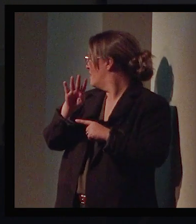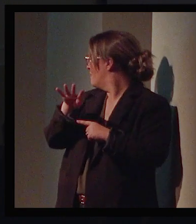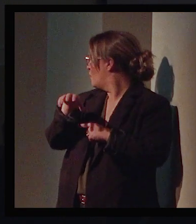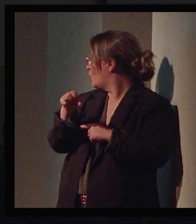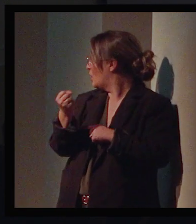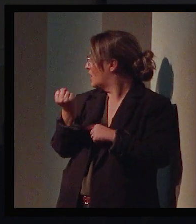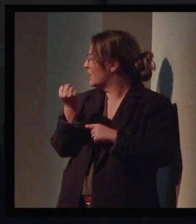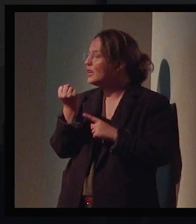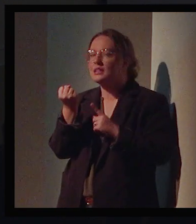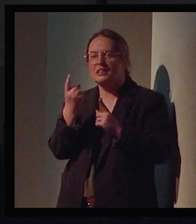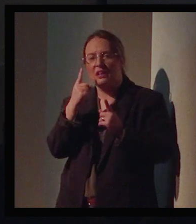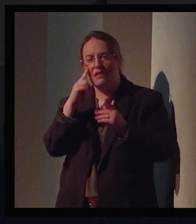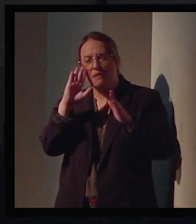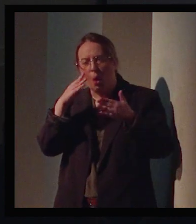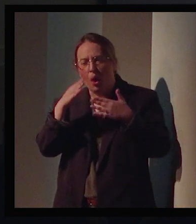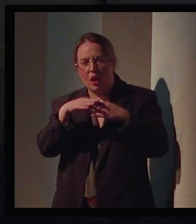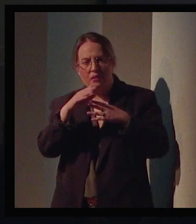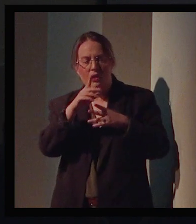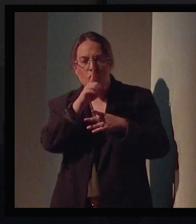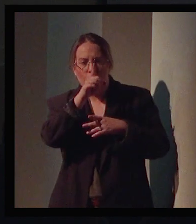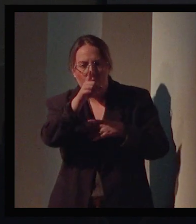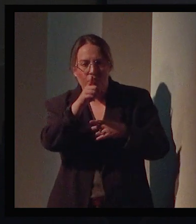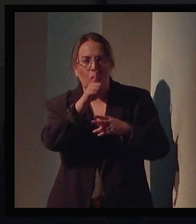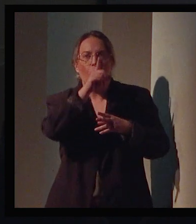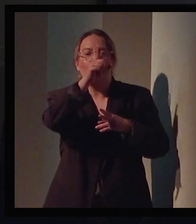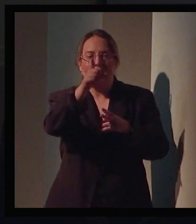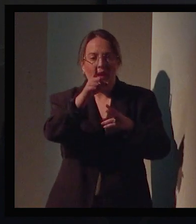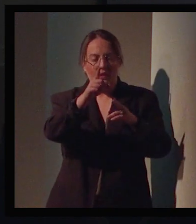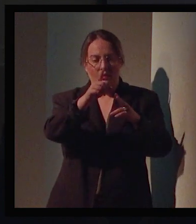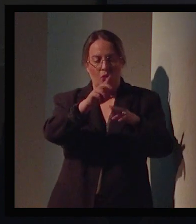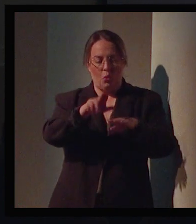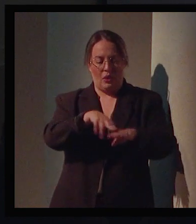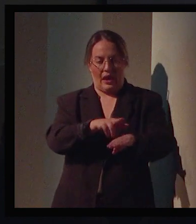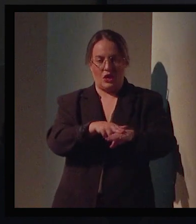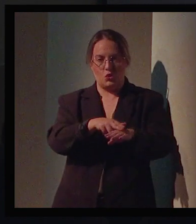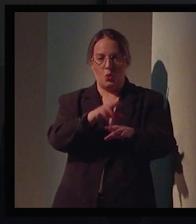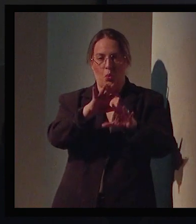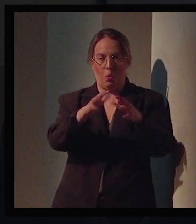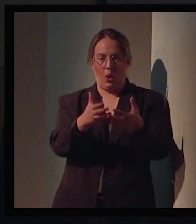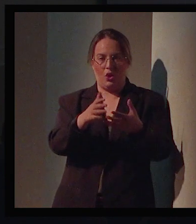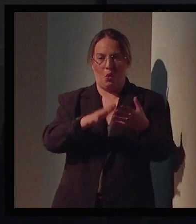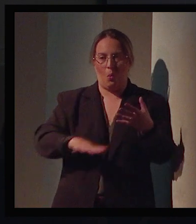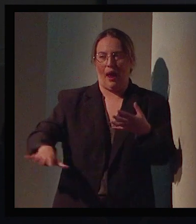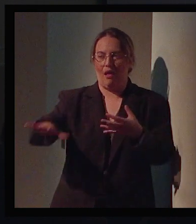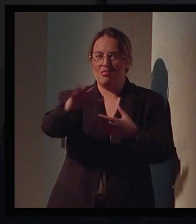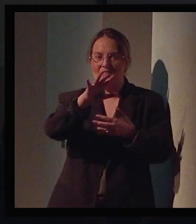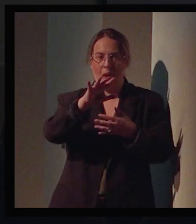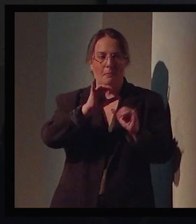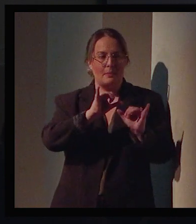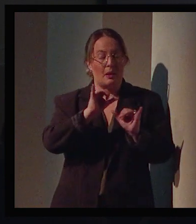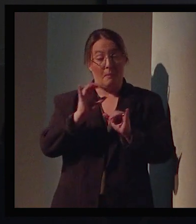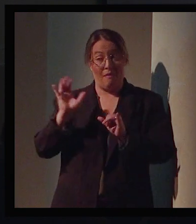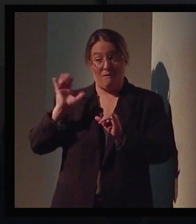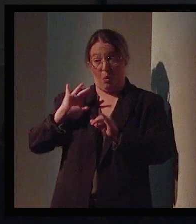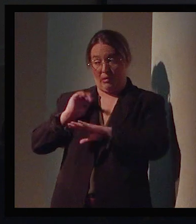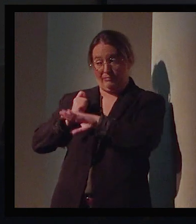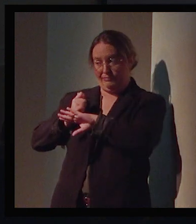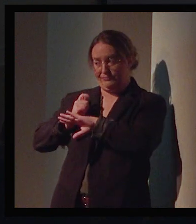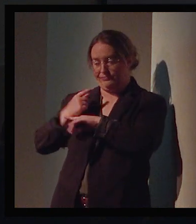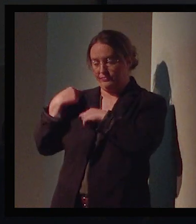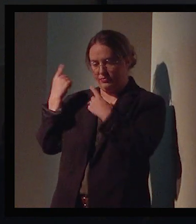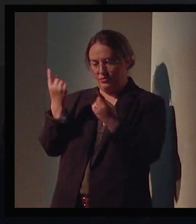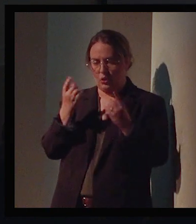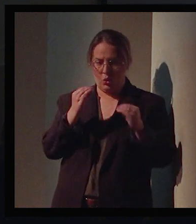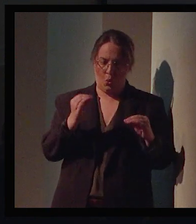and truthful observation of the world around them, paying attention to subject matter that had been previously considered to be without